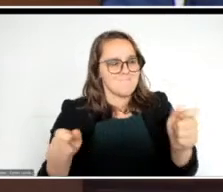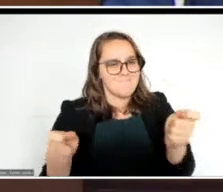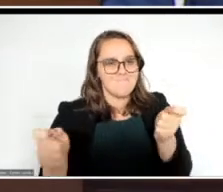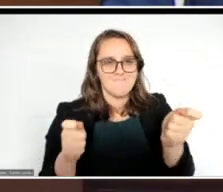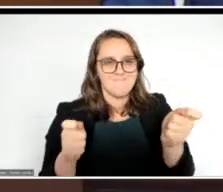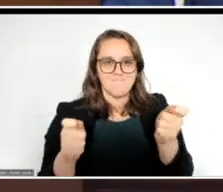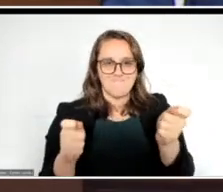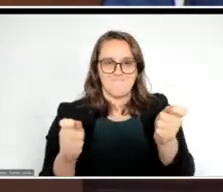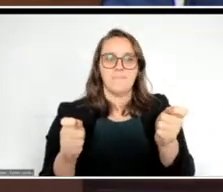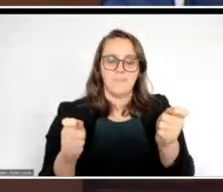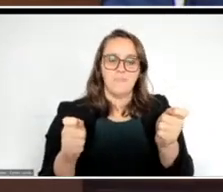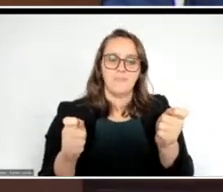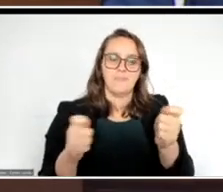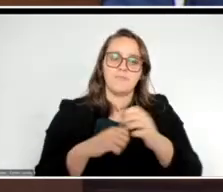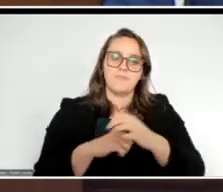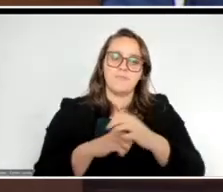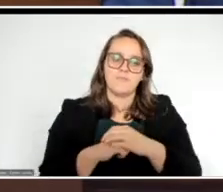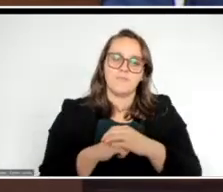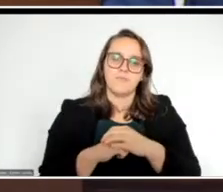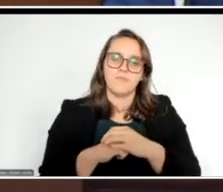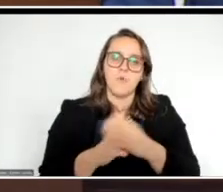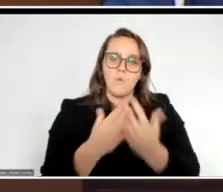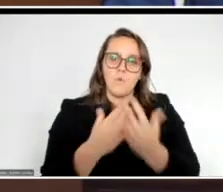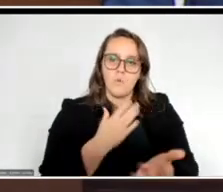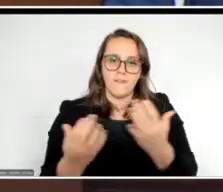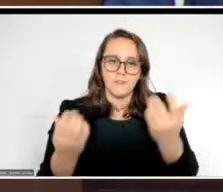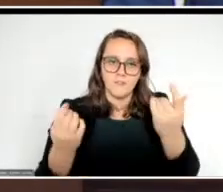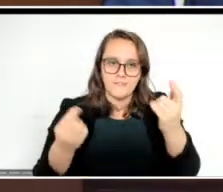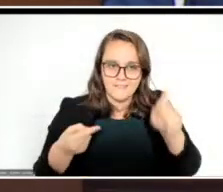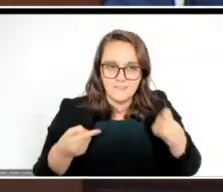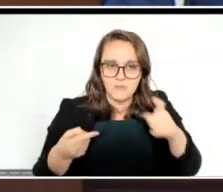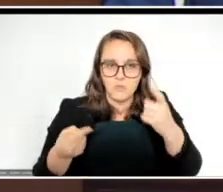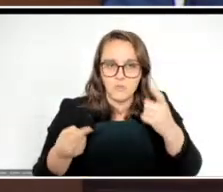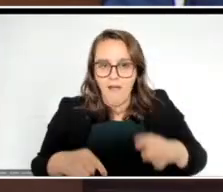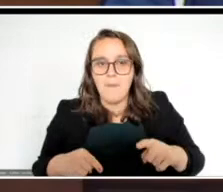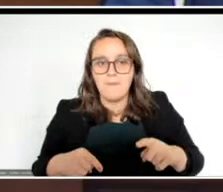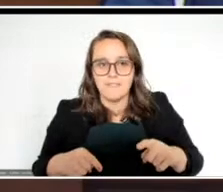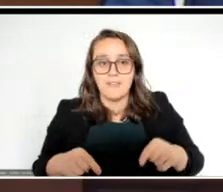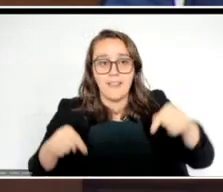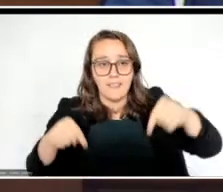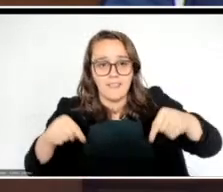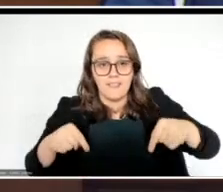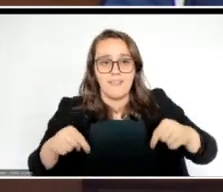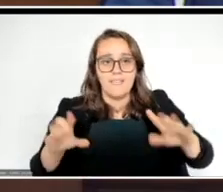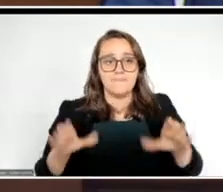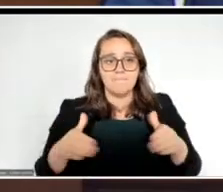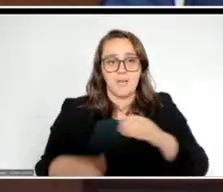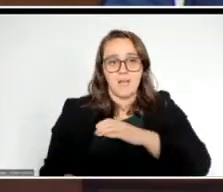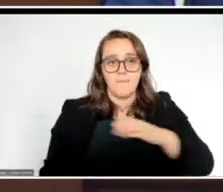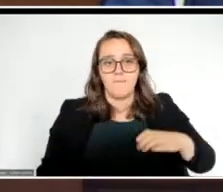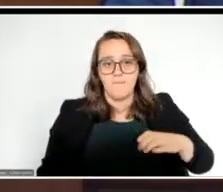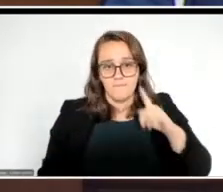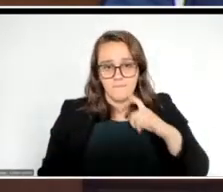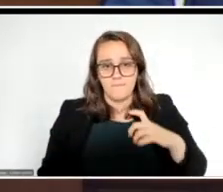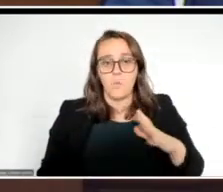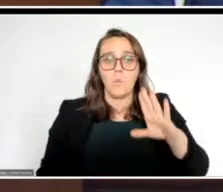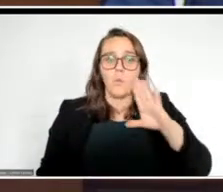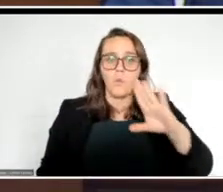ensure this accountability under law, this committee will demand a full accounting to every